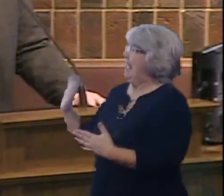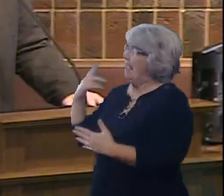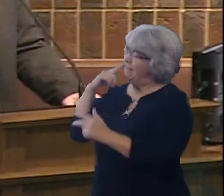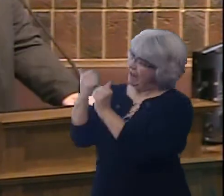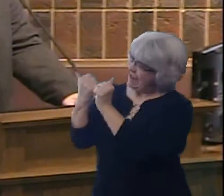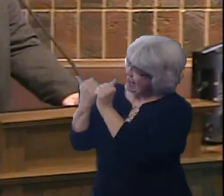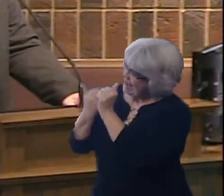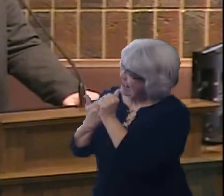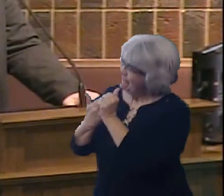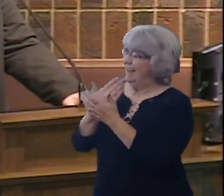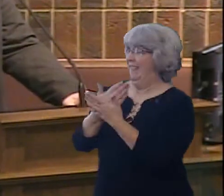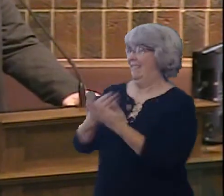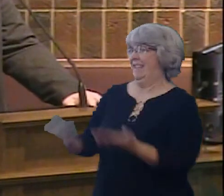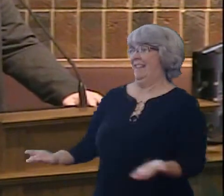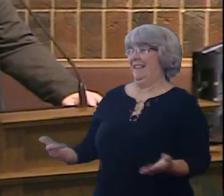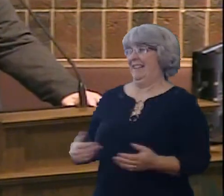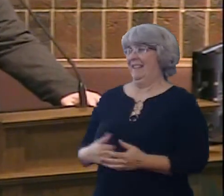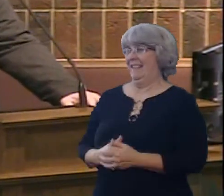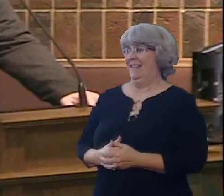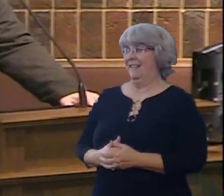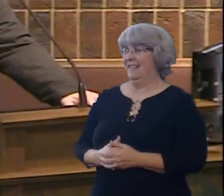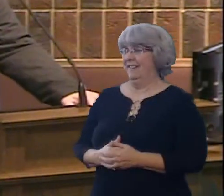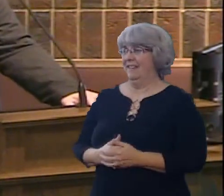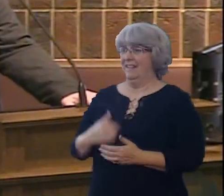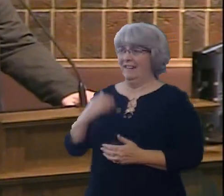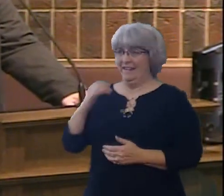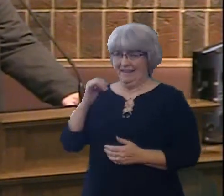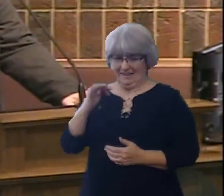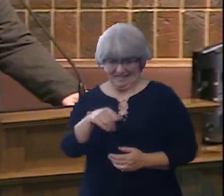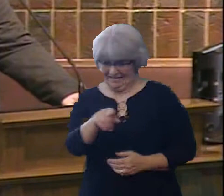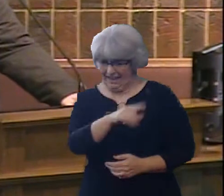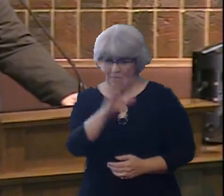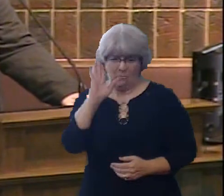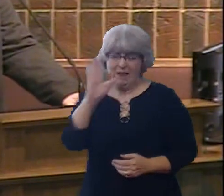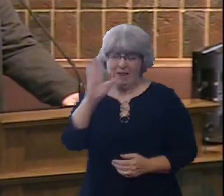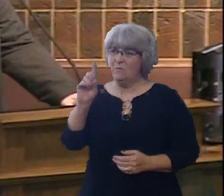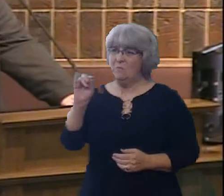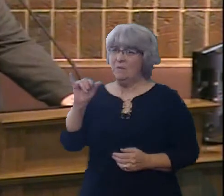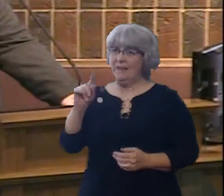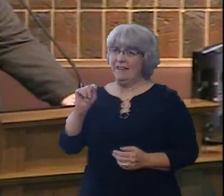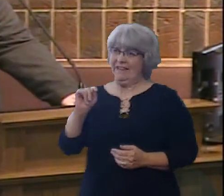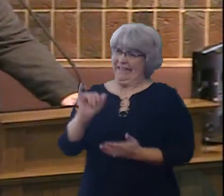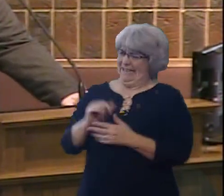everything if you will just ask them to. That's